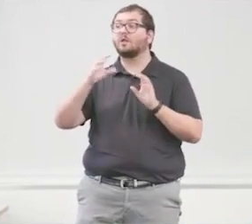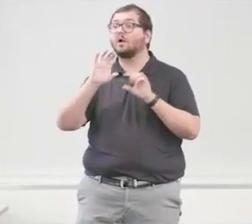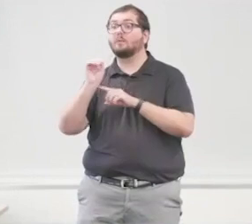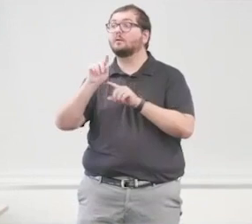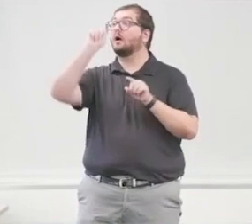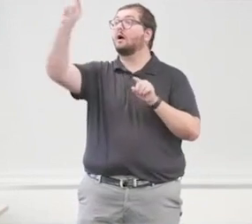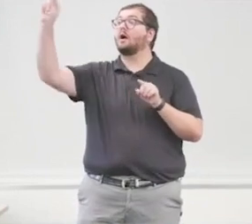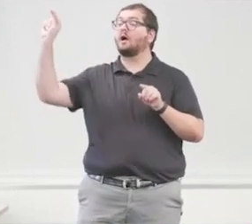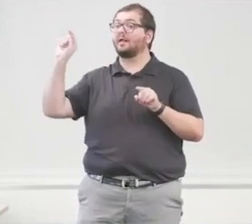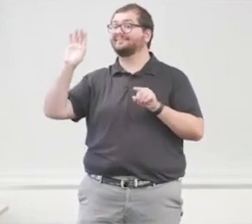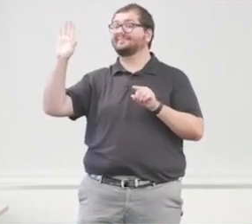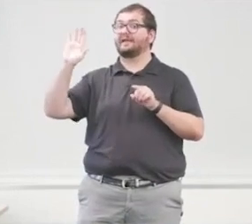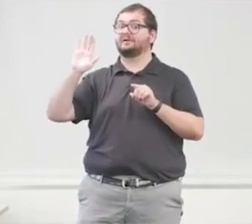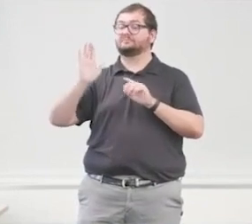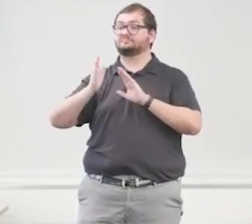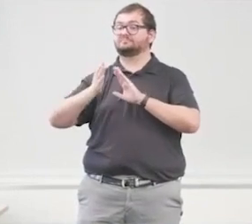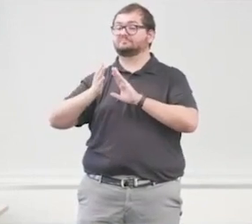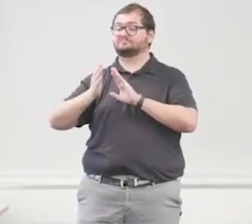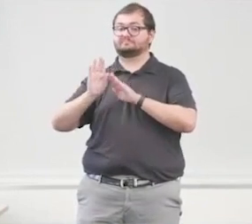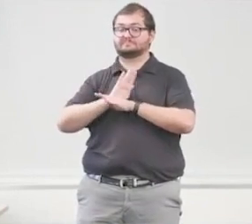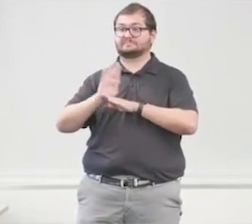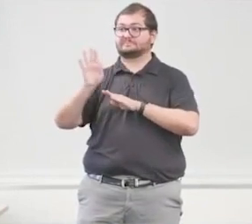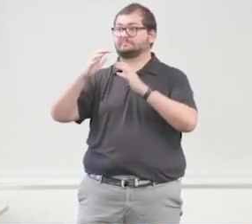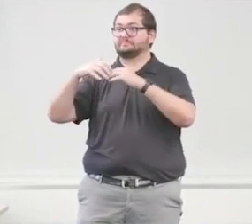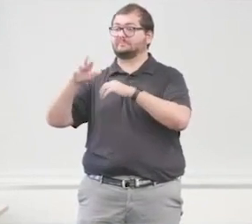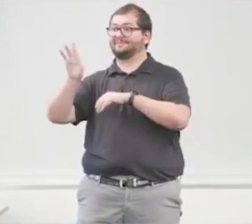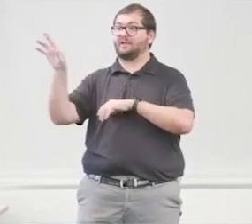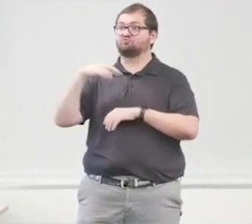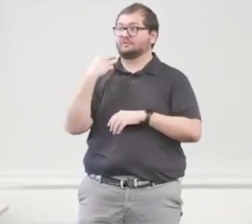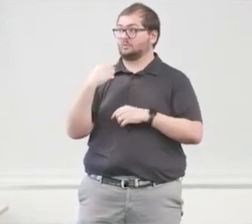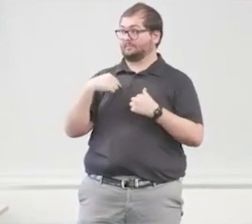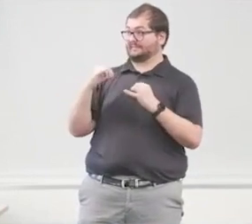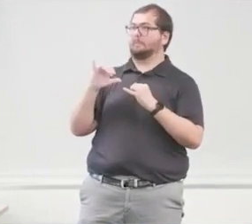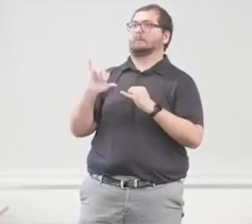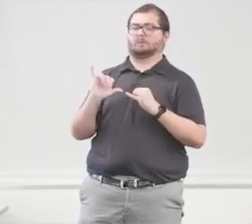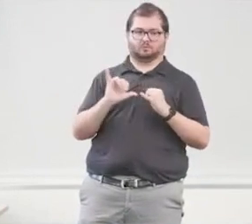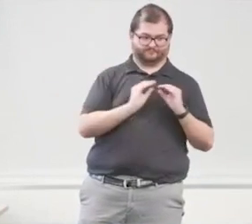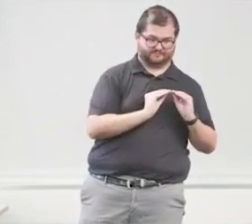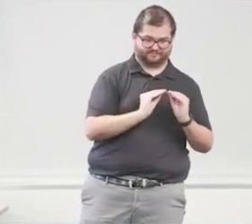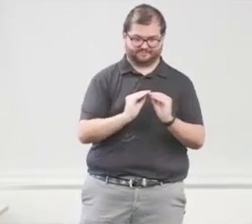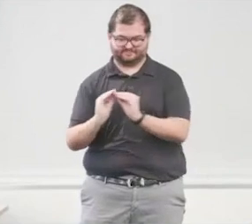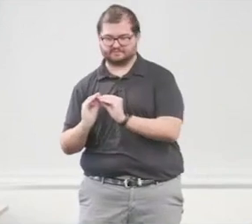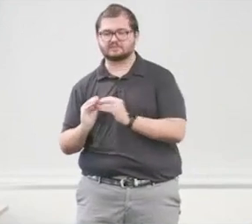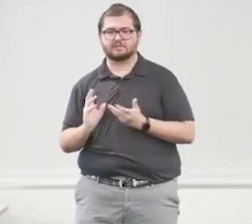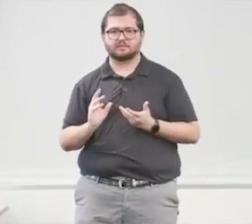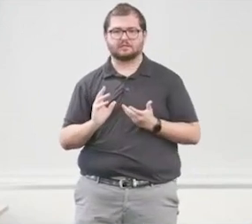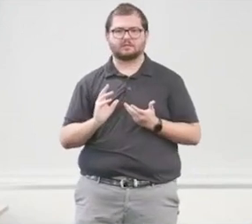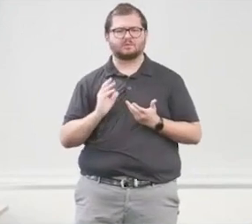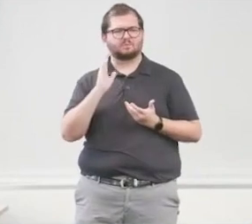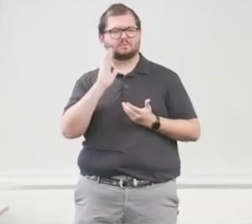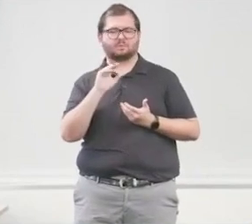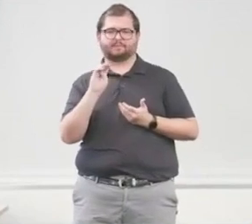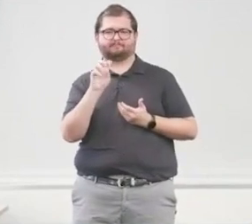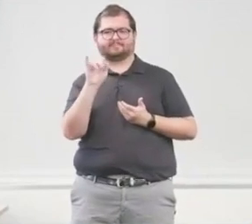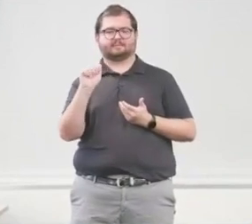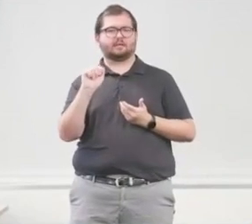go back and take a look at if you're running that risk and learn from them, learn from these issues that happen. The media tells us, you know, a lot of what's going on out there.